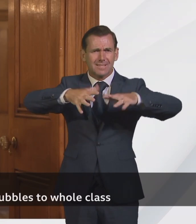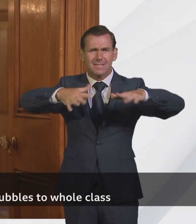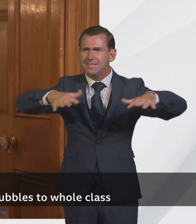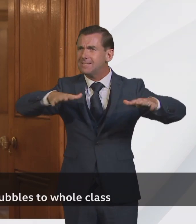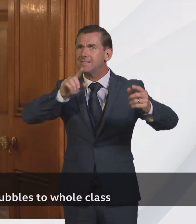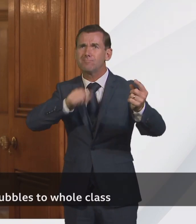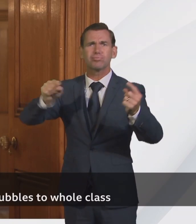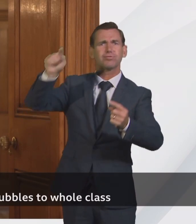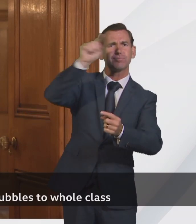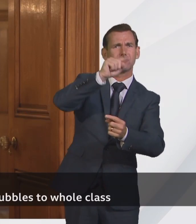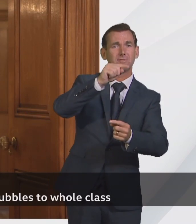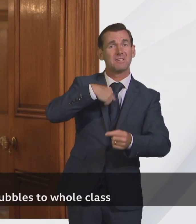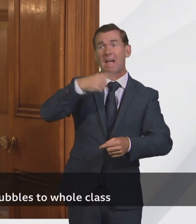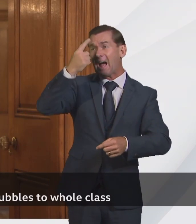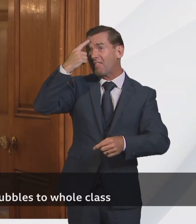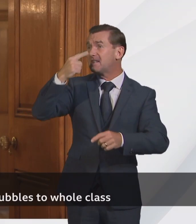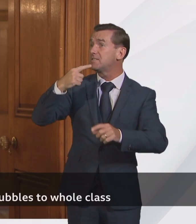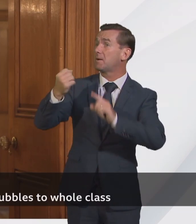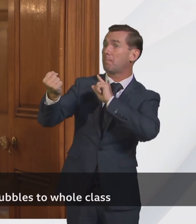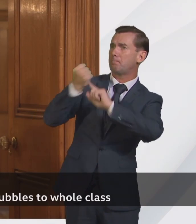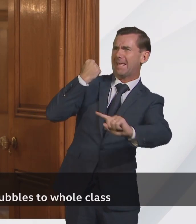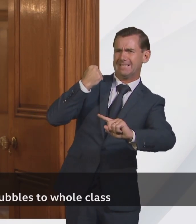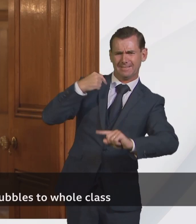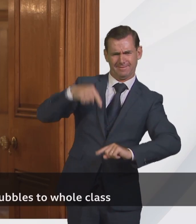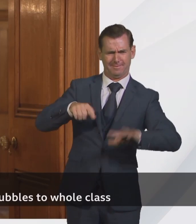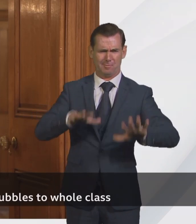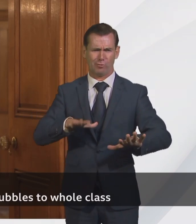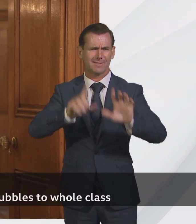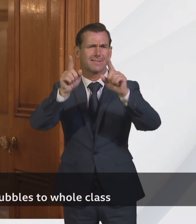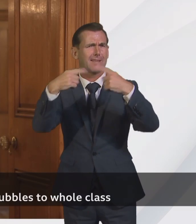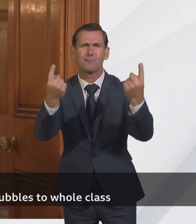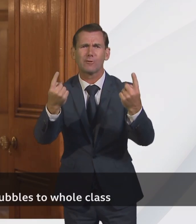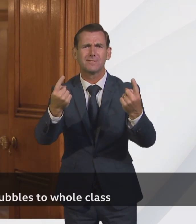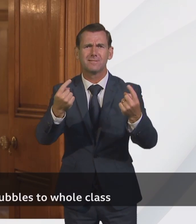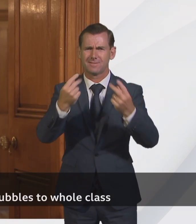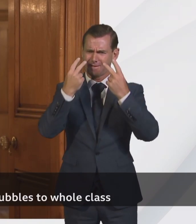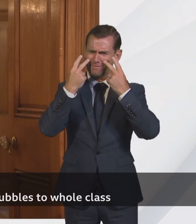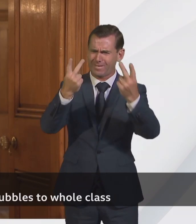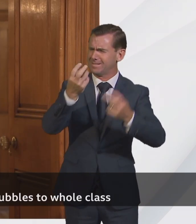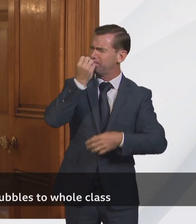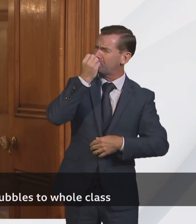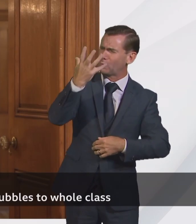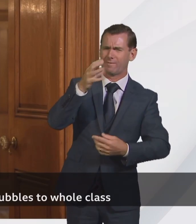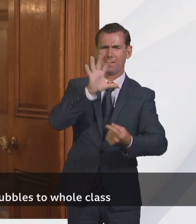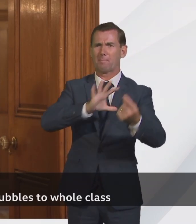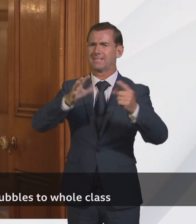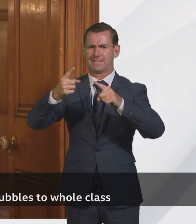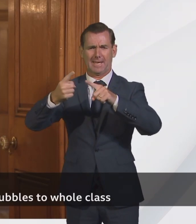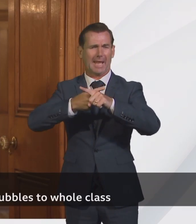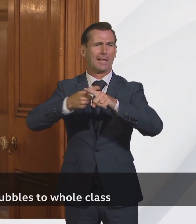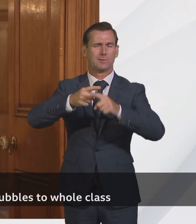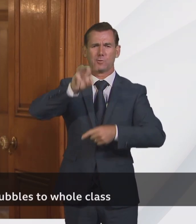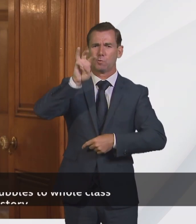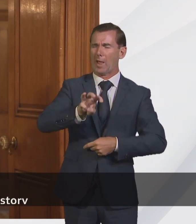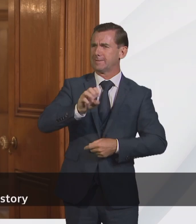you. Education Secretary, do you agree with the Prime Minister that it is crucial that teachers draw up catch-up plans for every pupil before